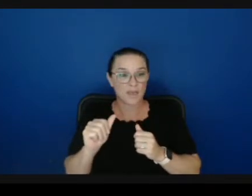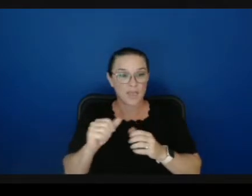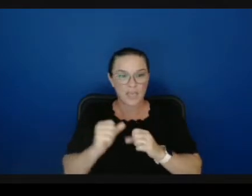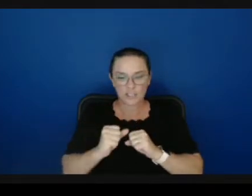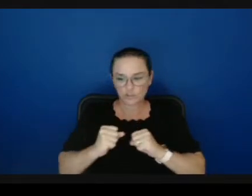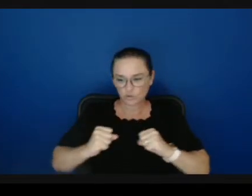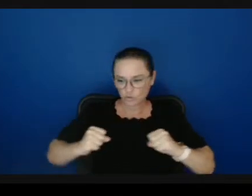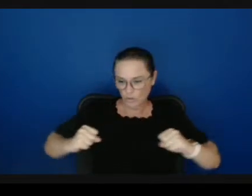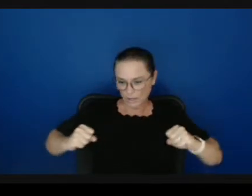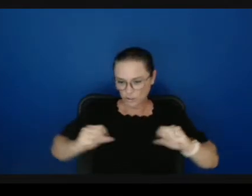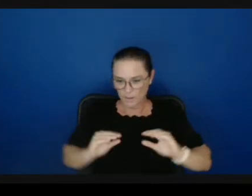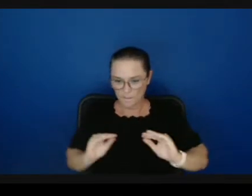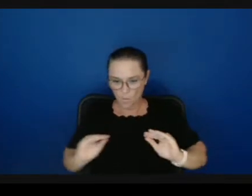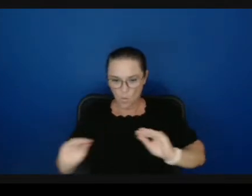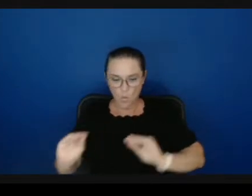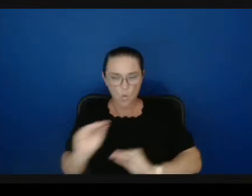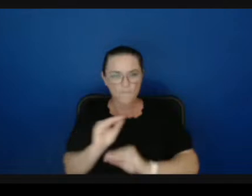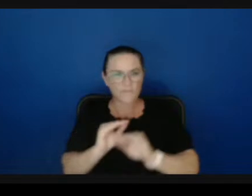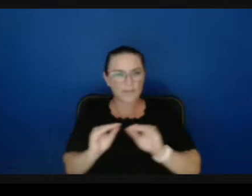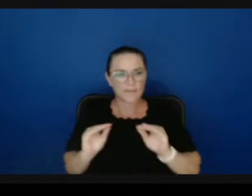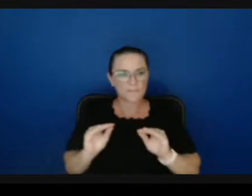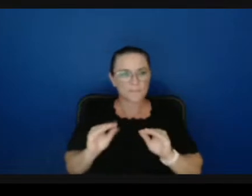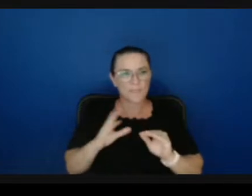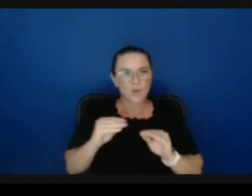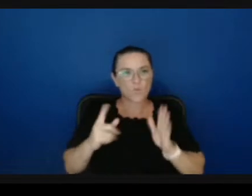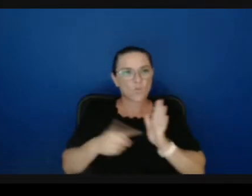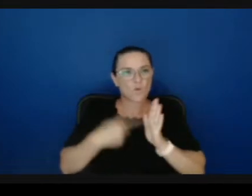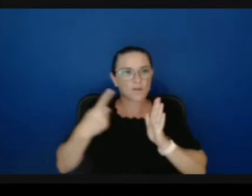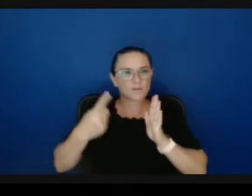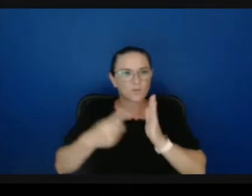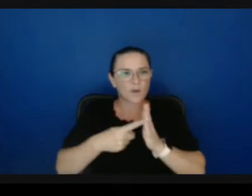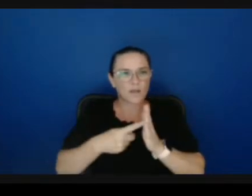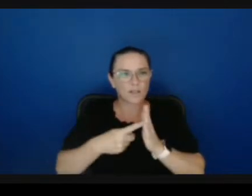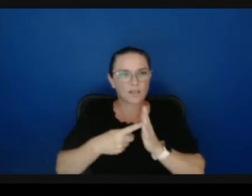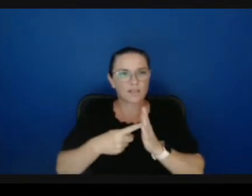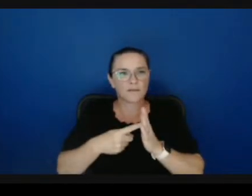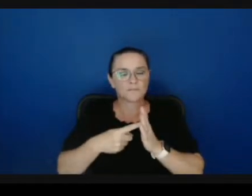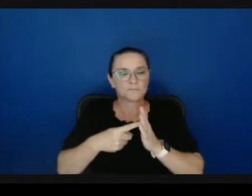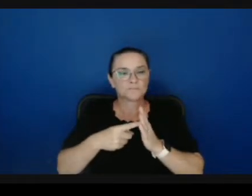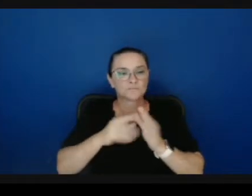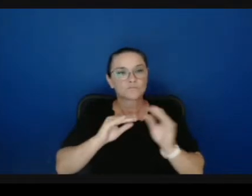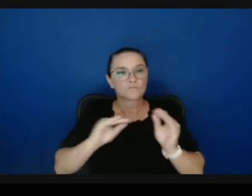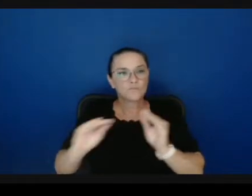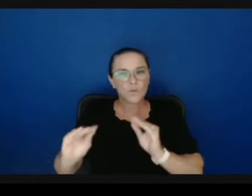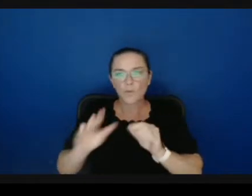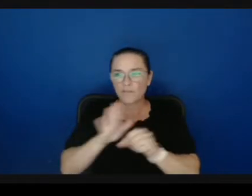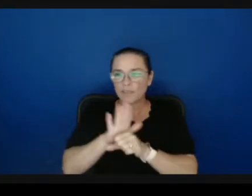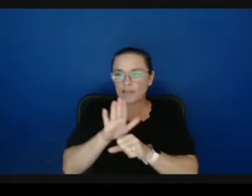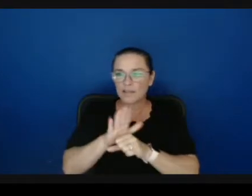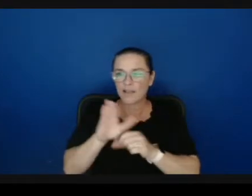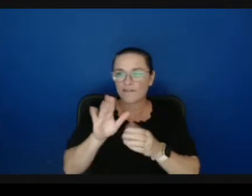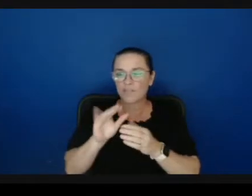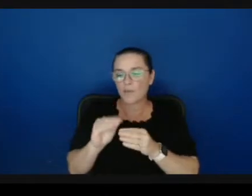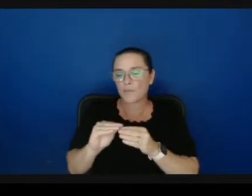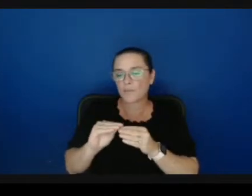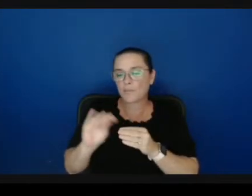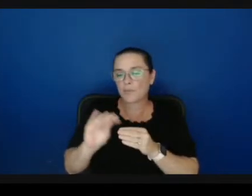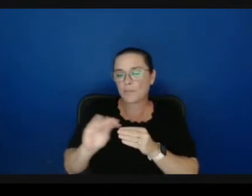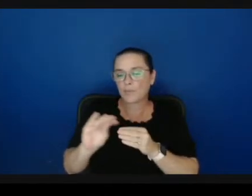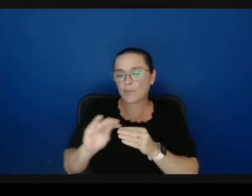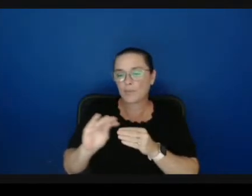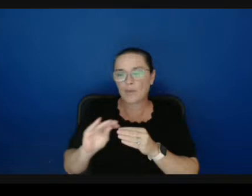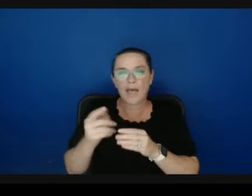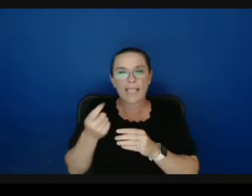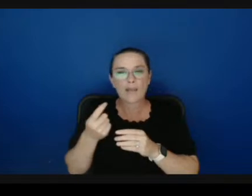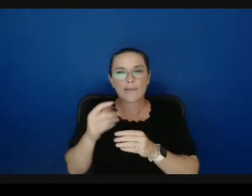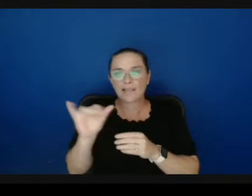moving these blocks and earthquakes. And occasionally it's moving enough that lava actually manages to leak out a little bit, as we saw on